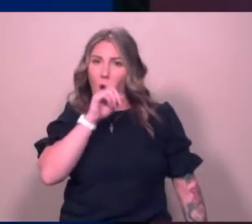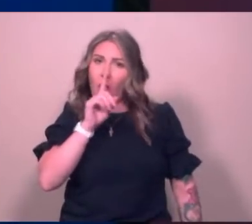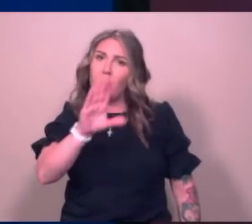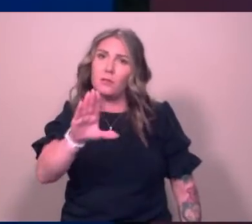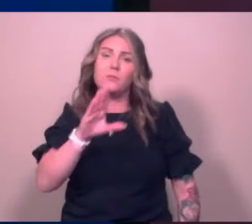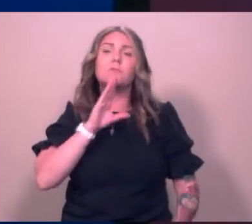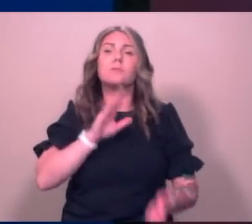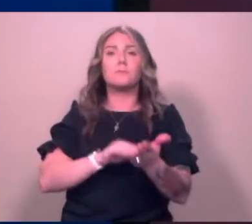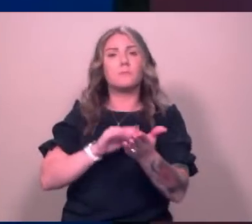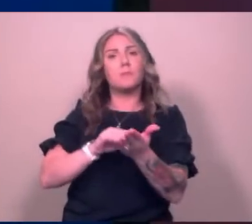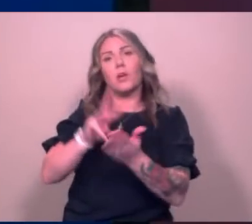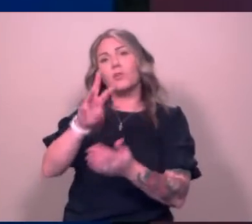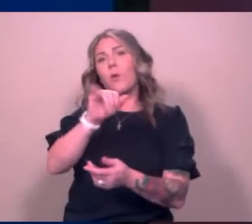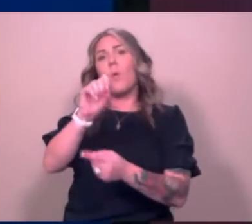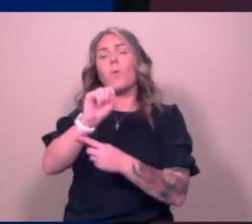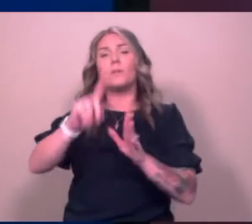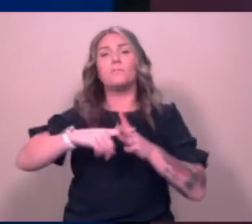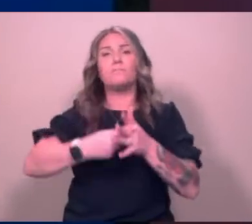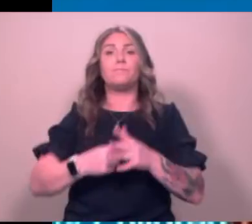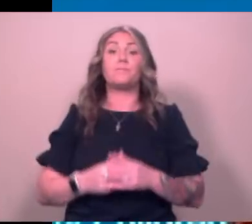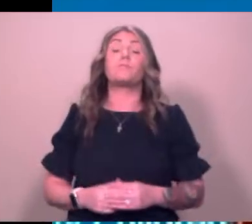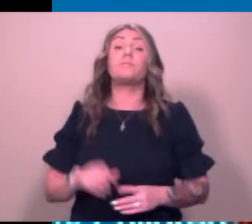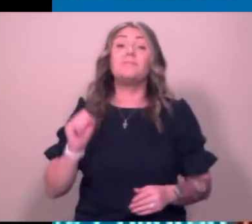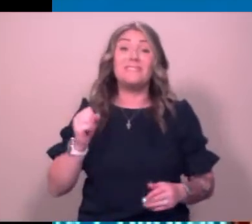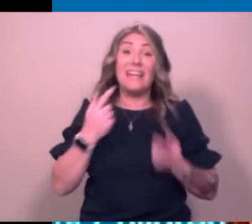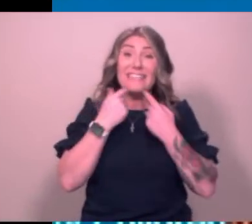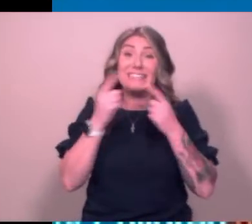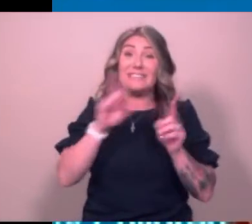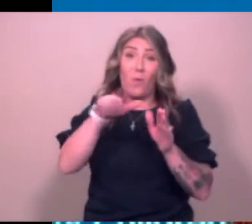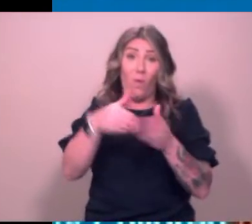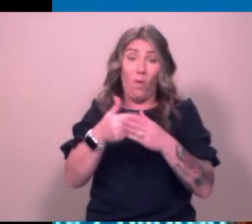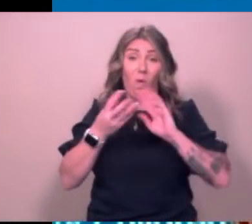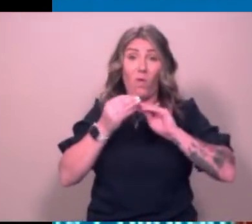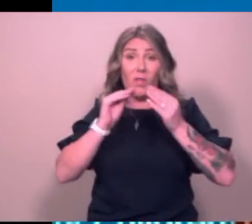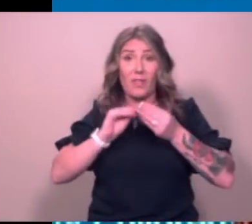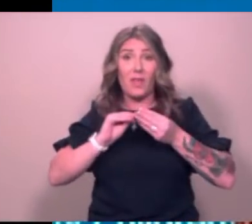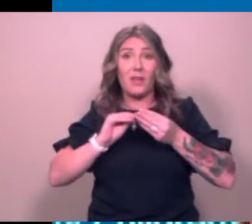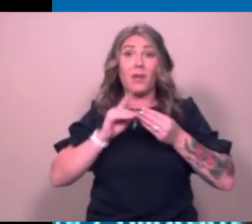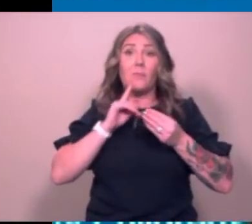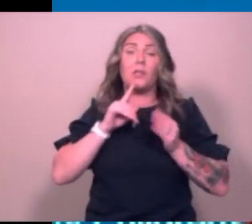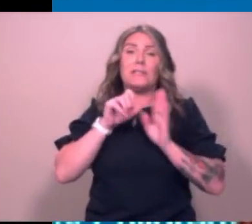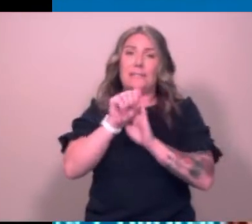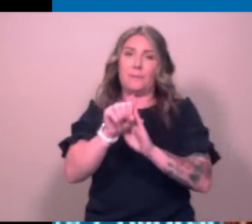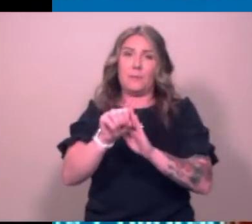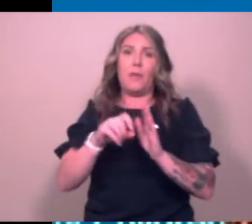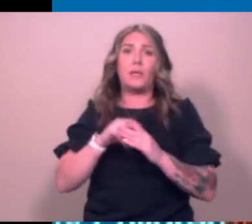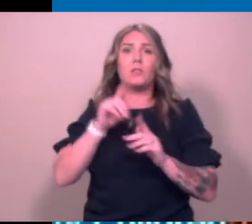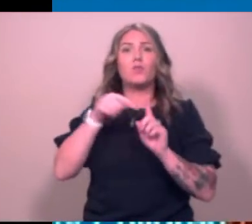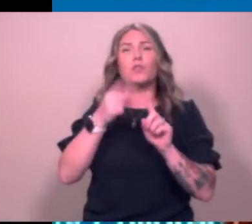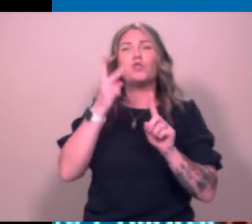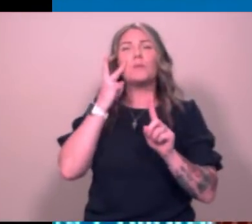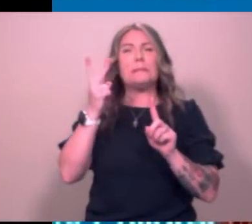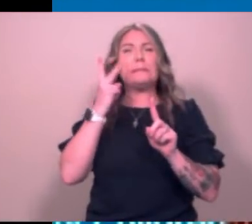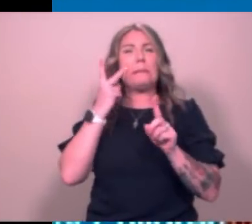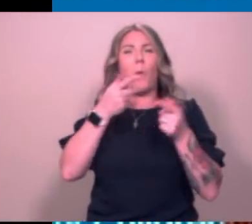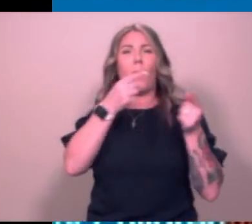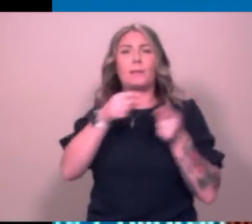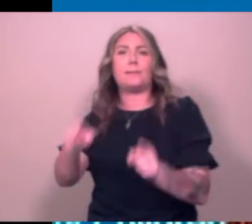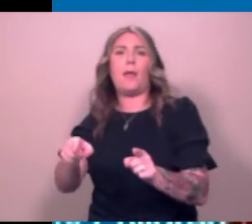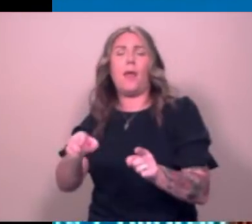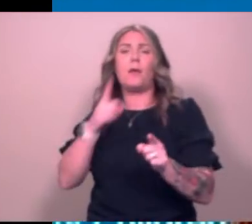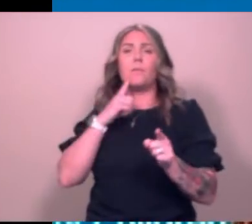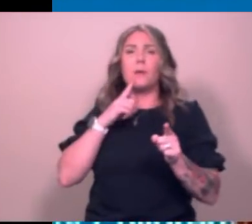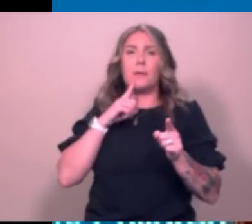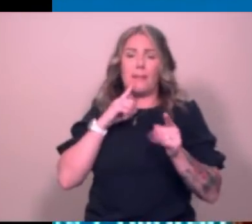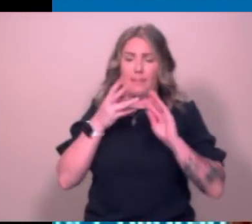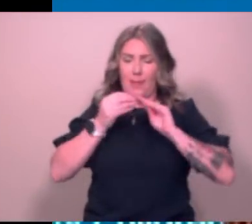start with that. Yeah, I can tell you all of our numbers are primarily symptomatic. When we look at our trends, we break our numbers